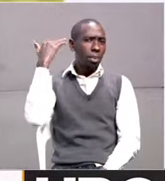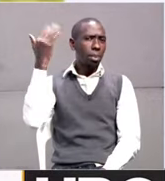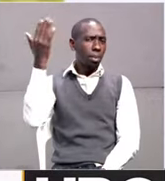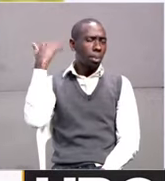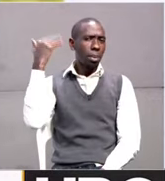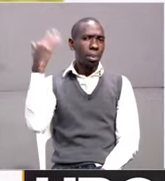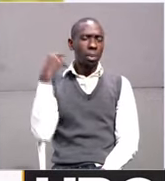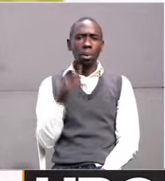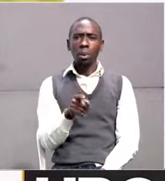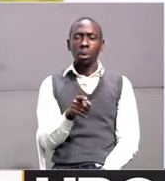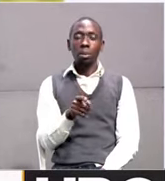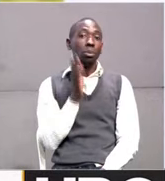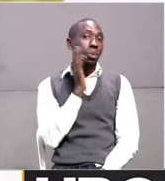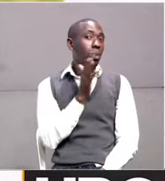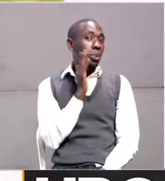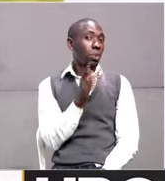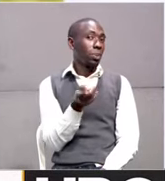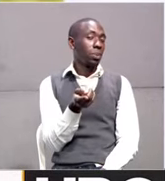This is a foreigner.